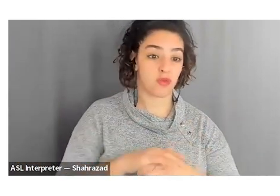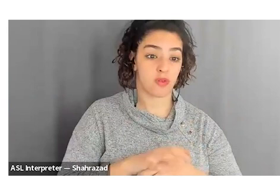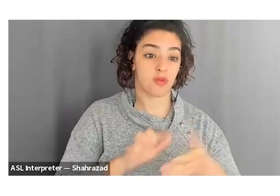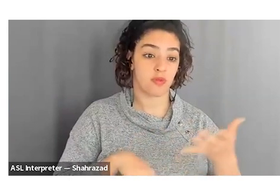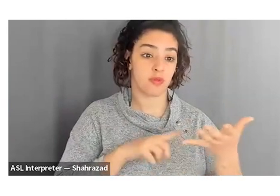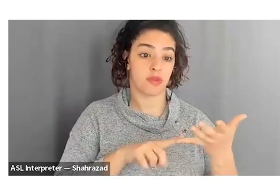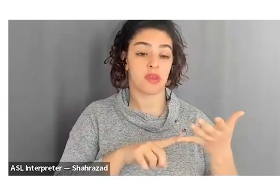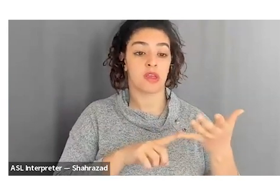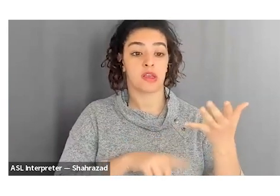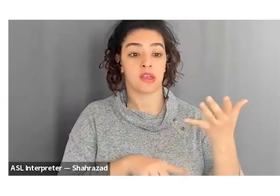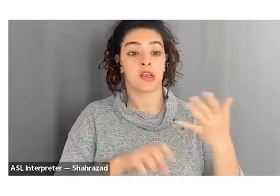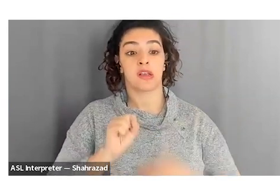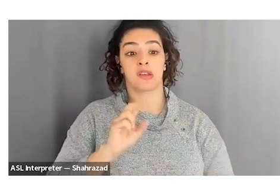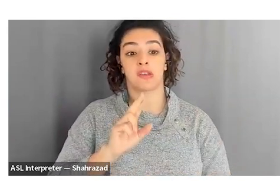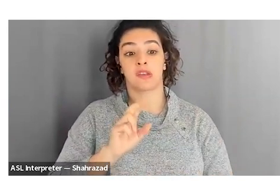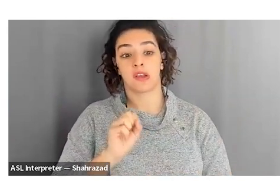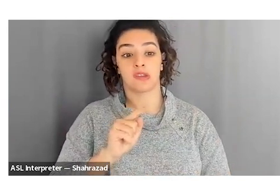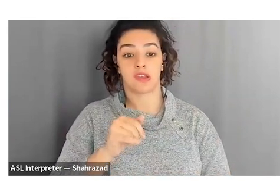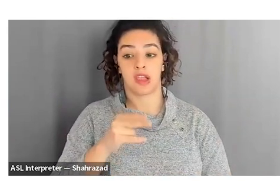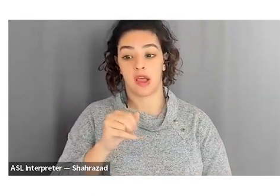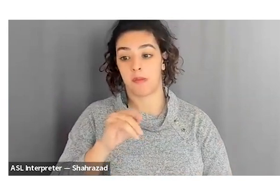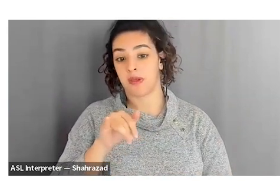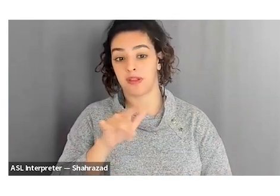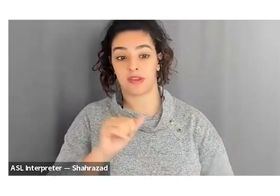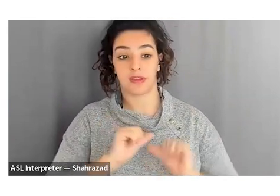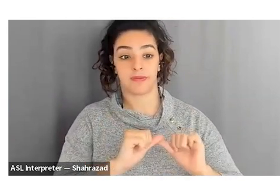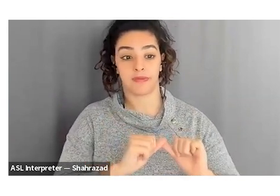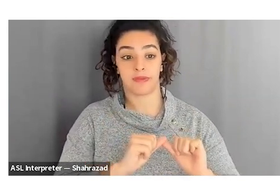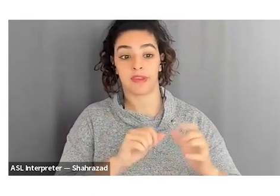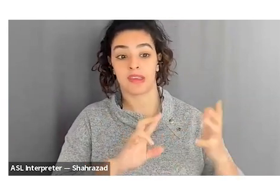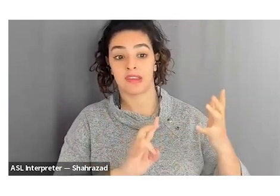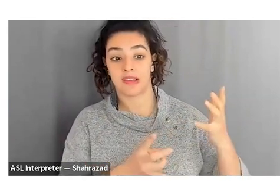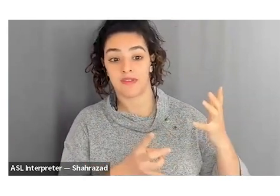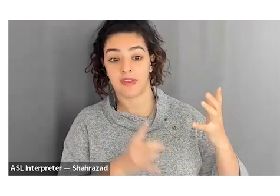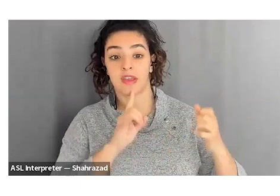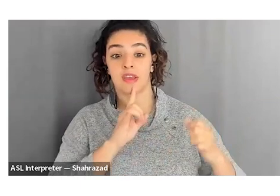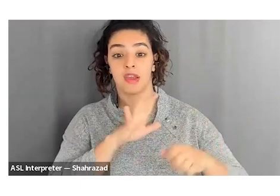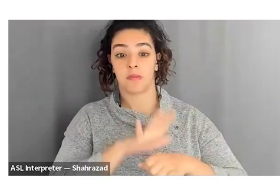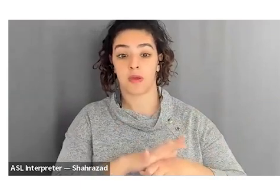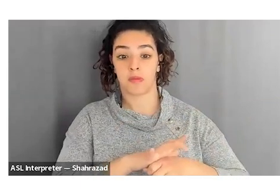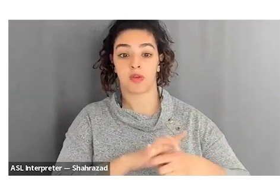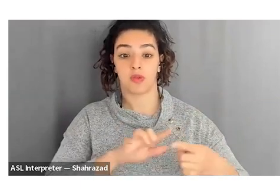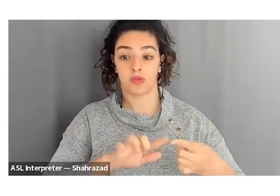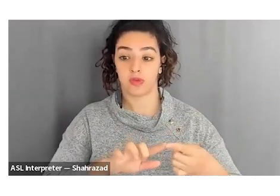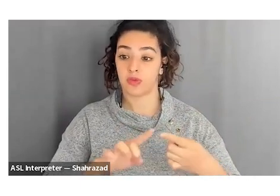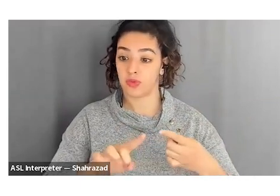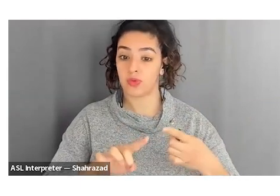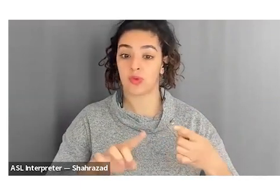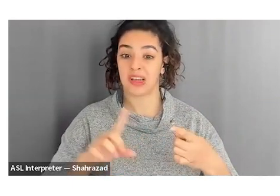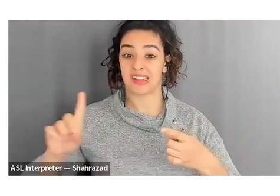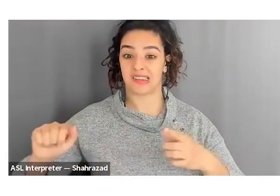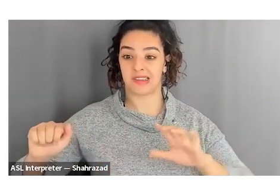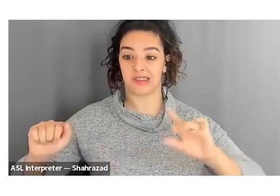sixth point is sustainability. And the seventh principle is commitment to cross